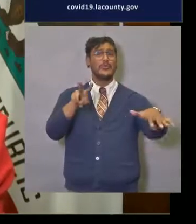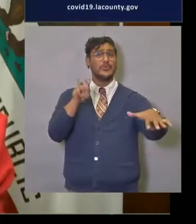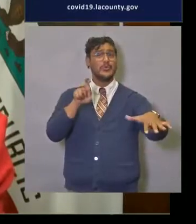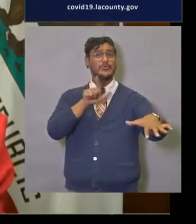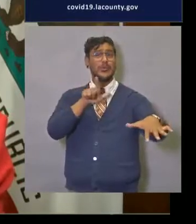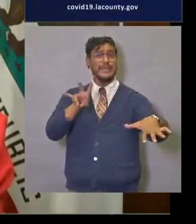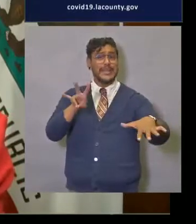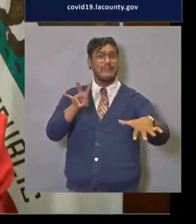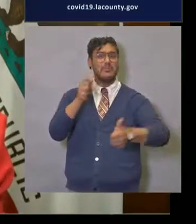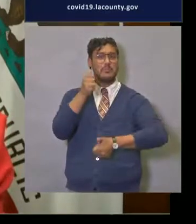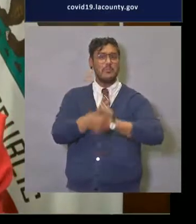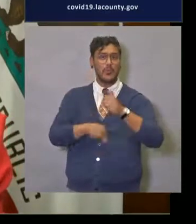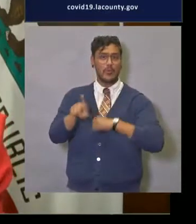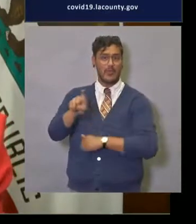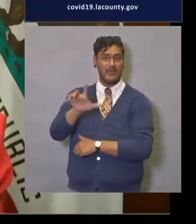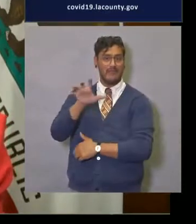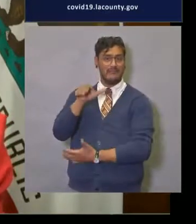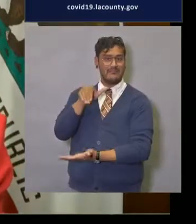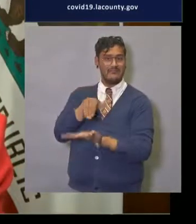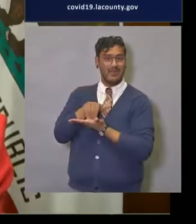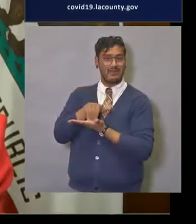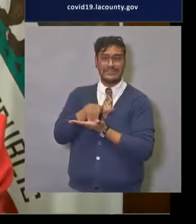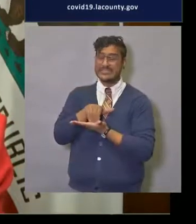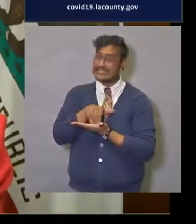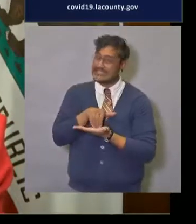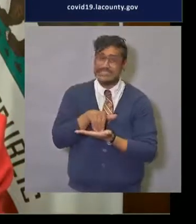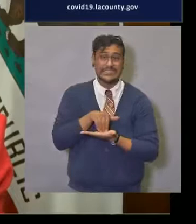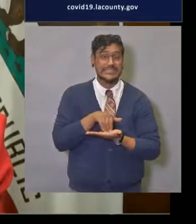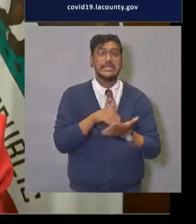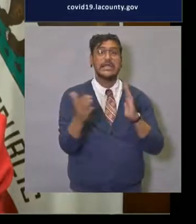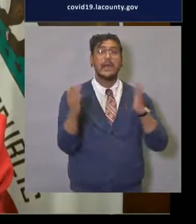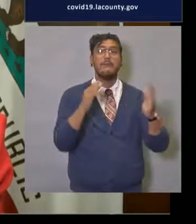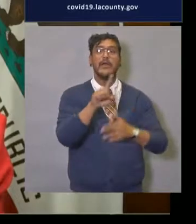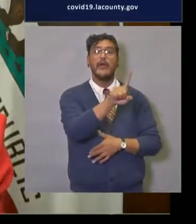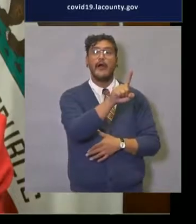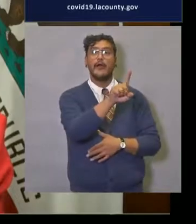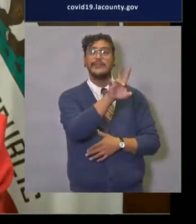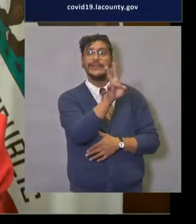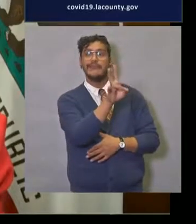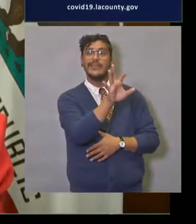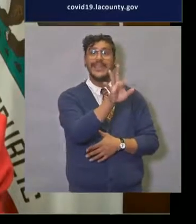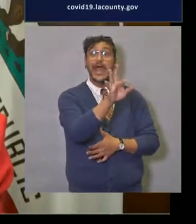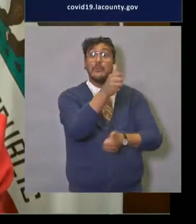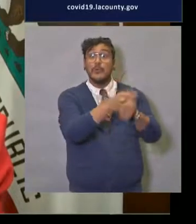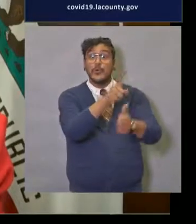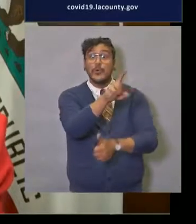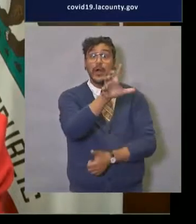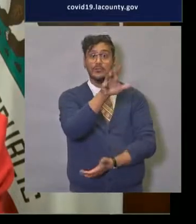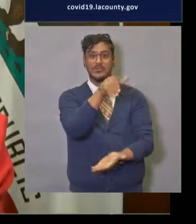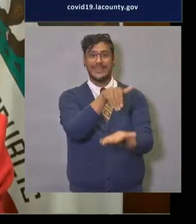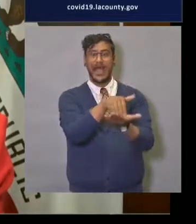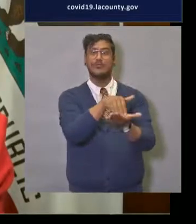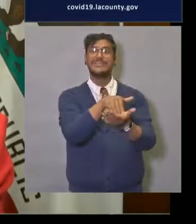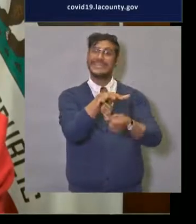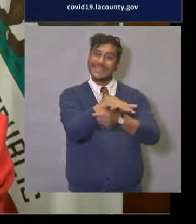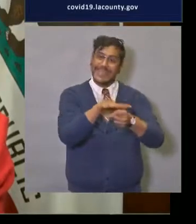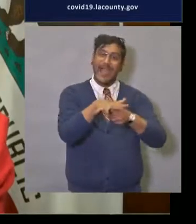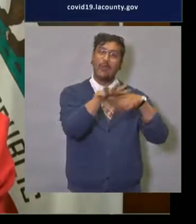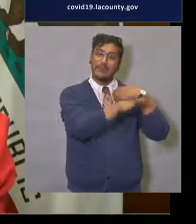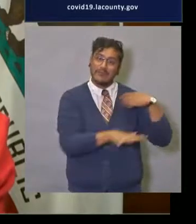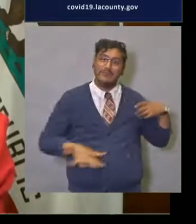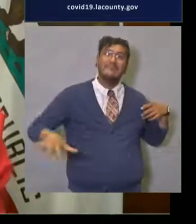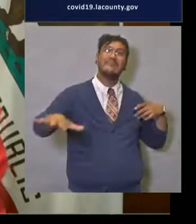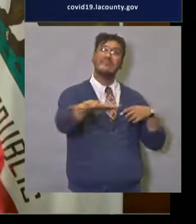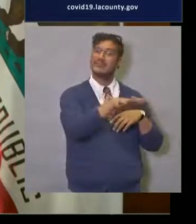per 100,000, and that compares to 179 residents per 100,000 county-wide. To